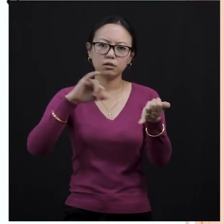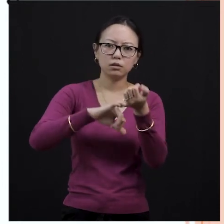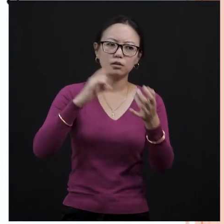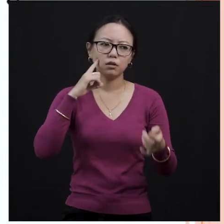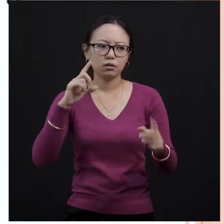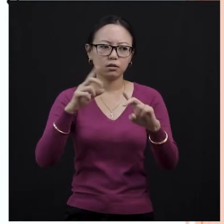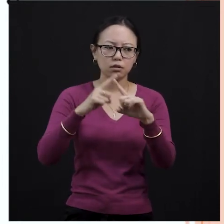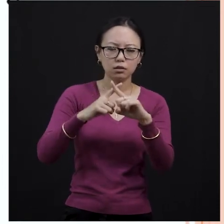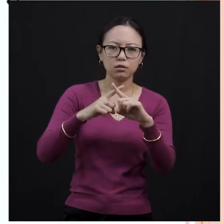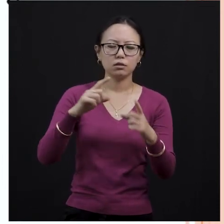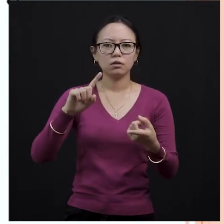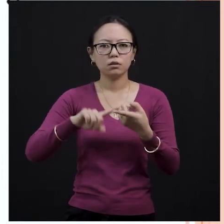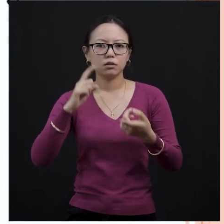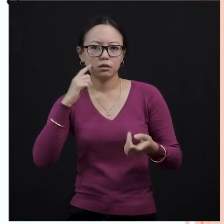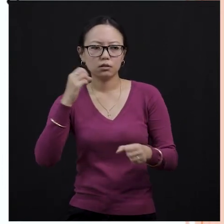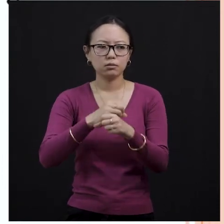SEVEN,